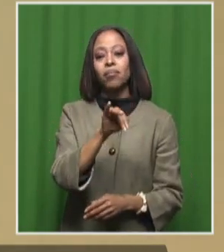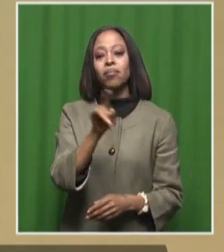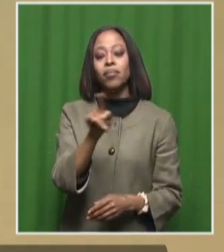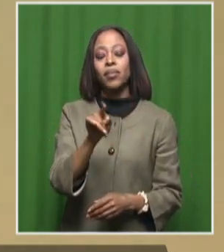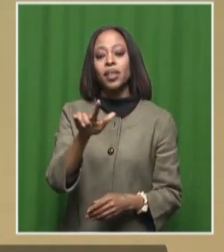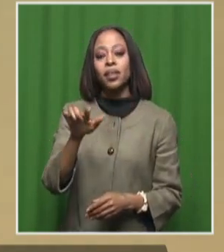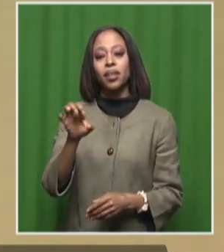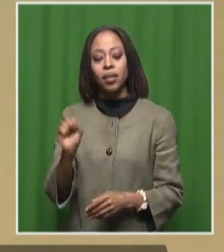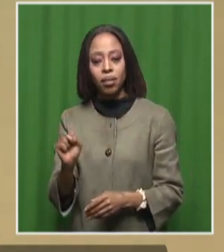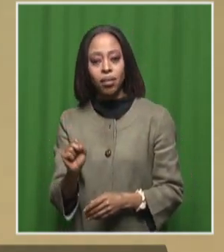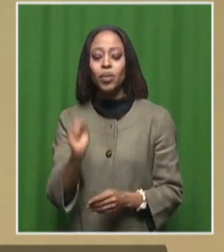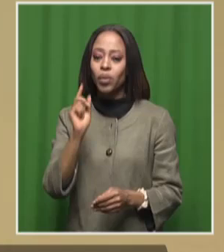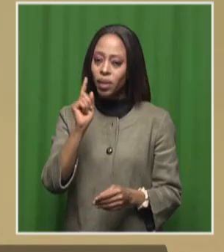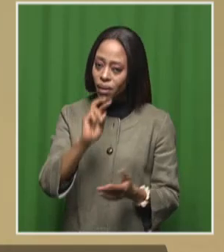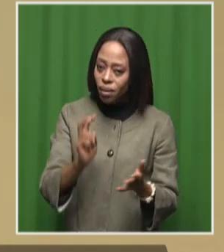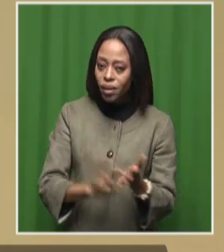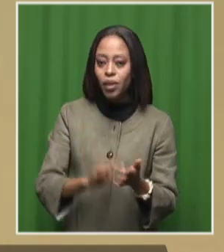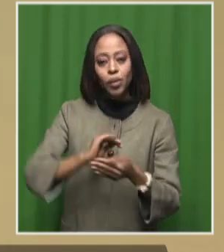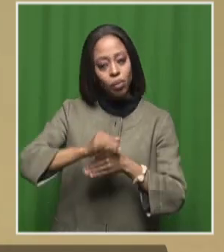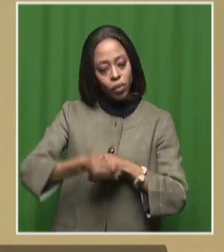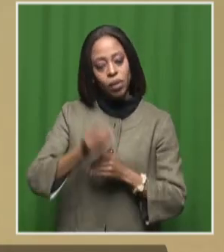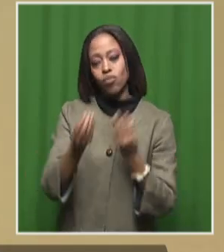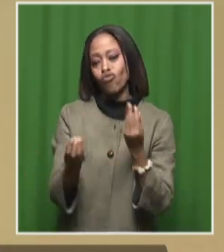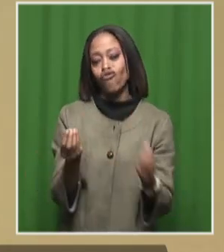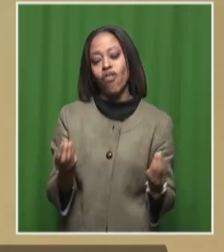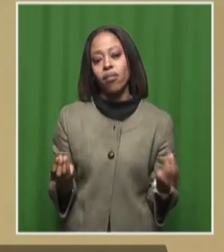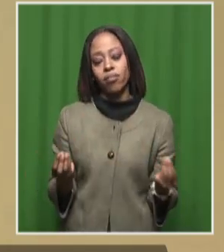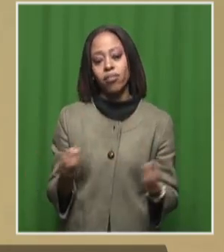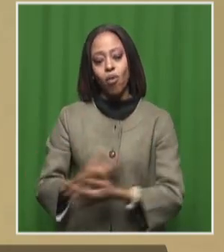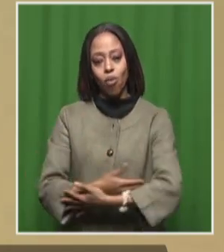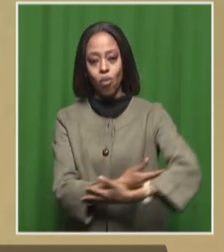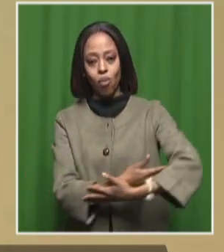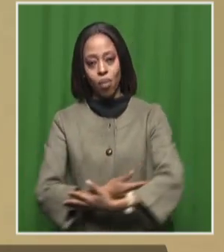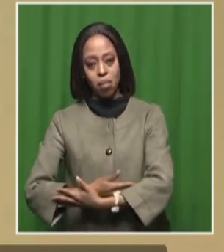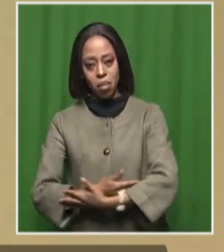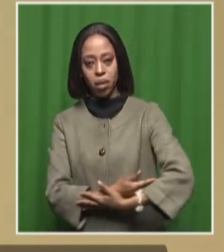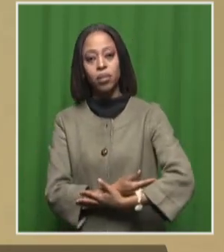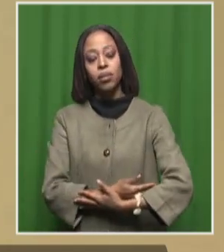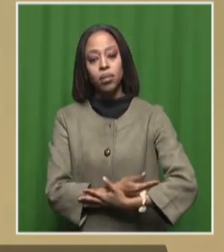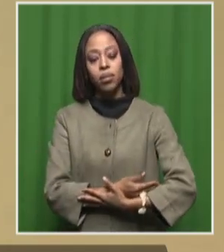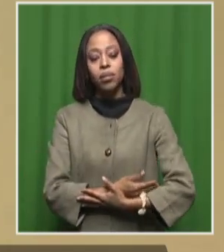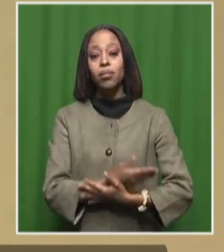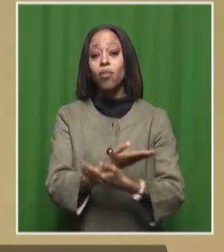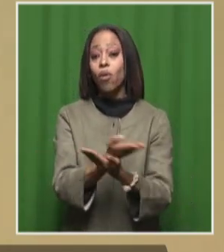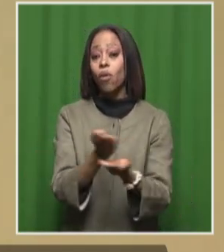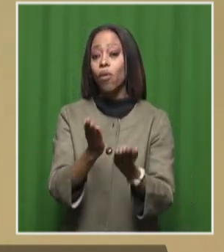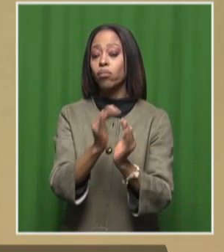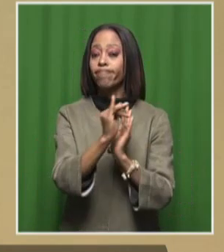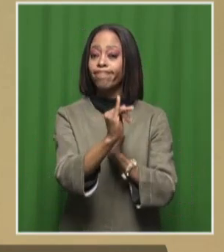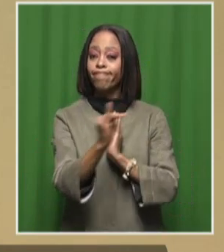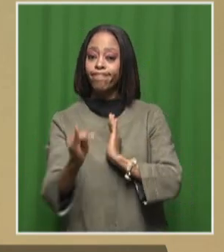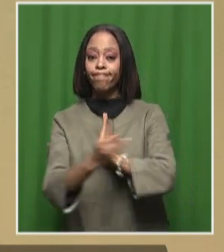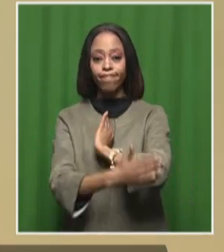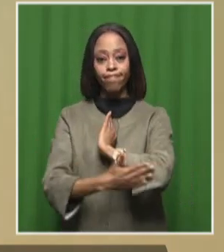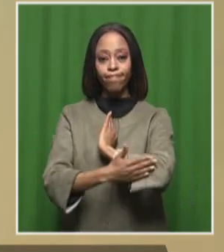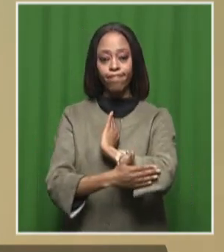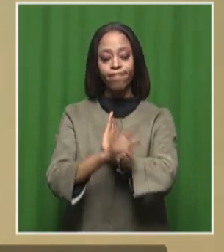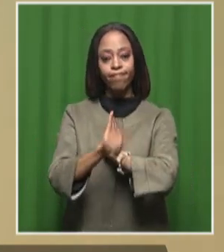from this antigen that we have to protect the children. That said, every country has to have